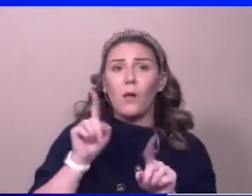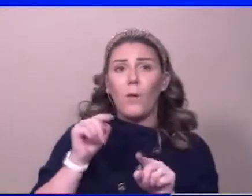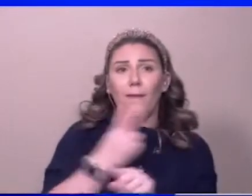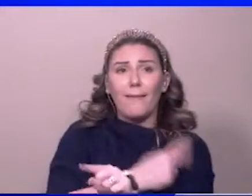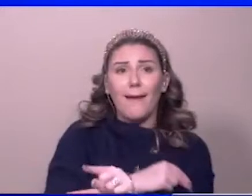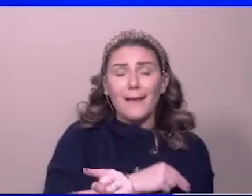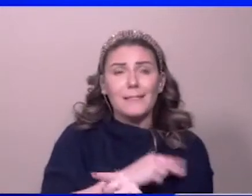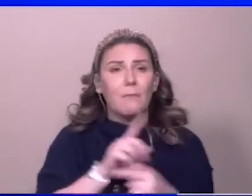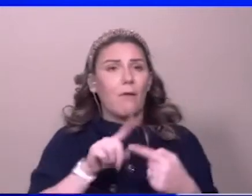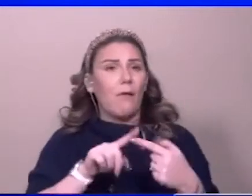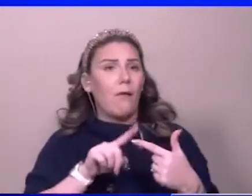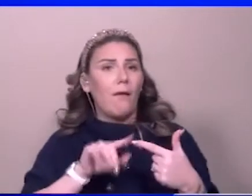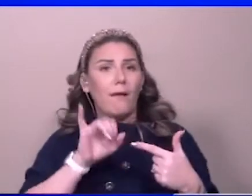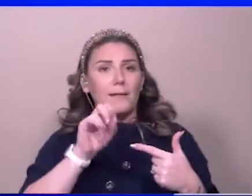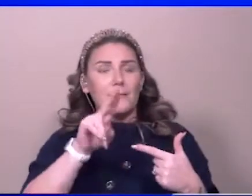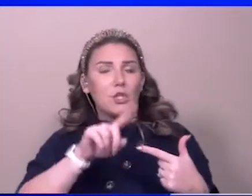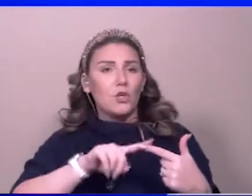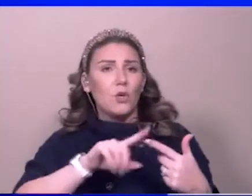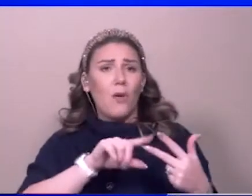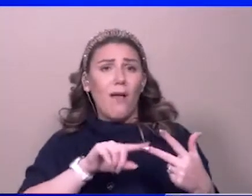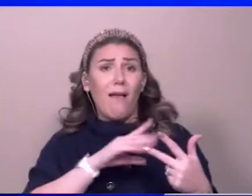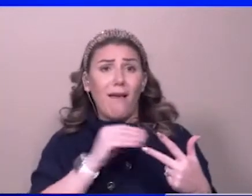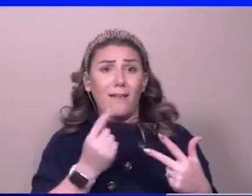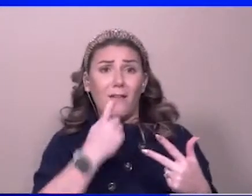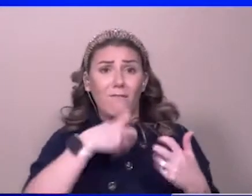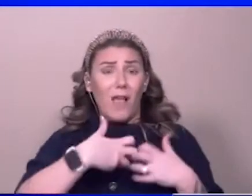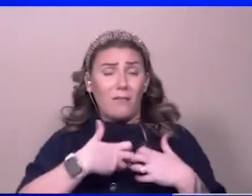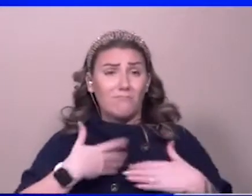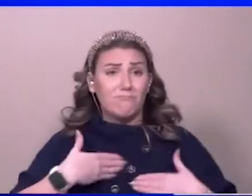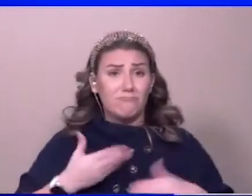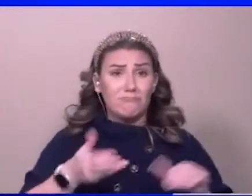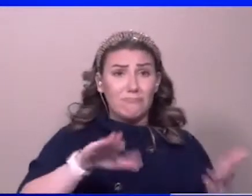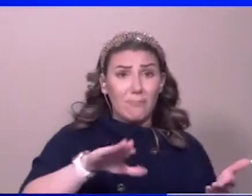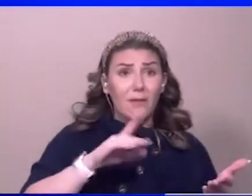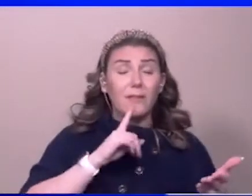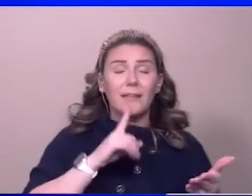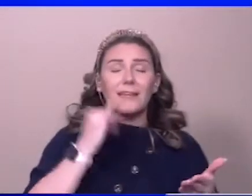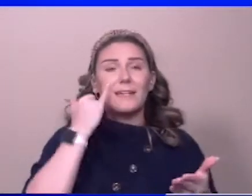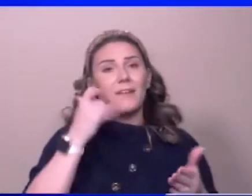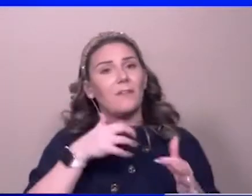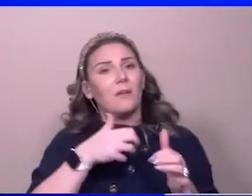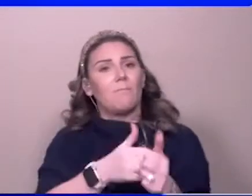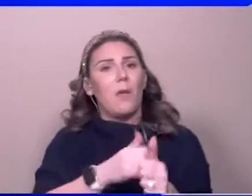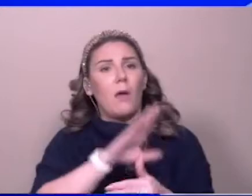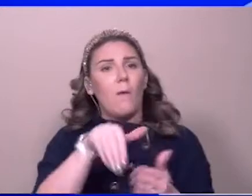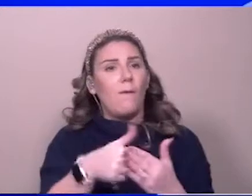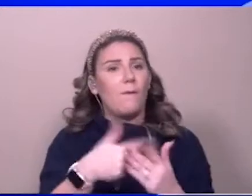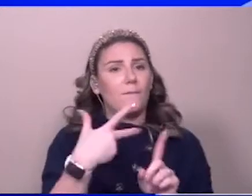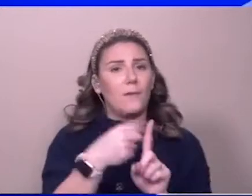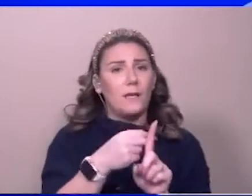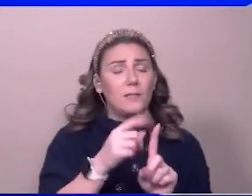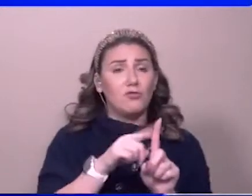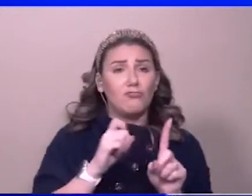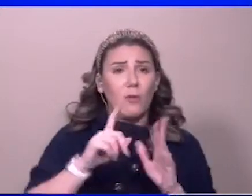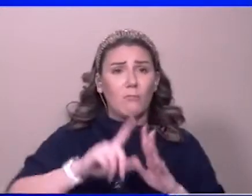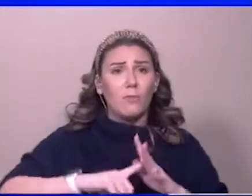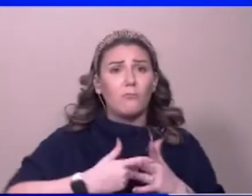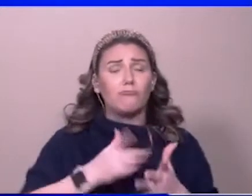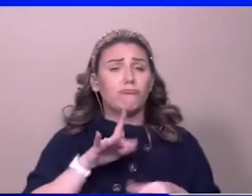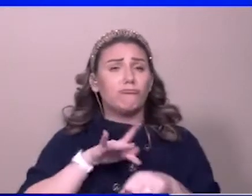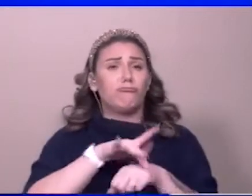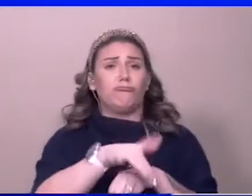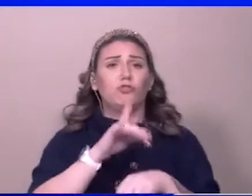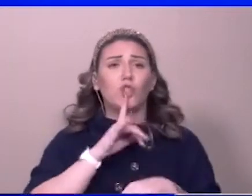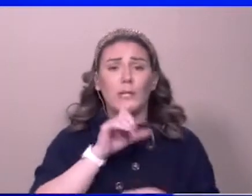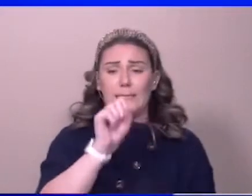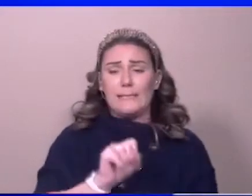on a ventilator. If you can stay up to date with your vaccinations, that is going to help. We know that from the early South African data that